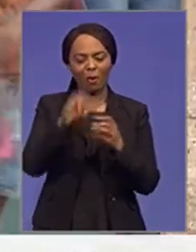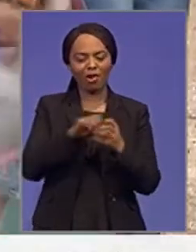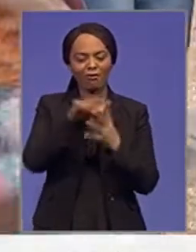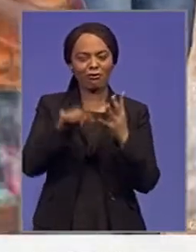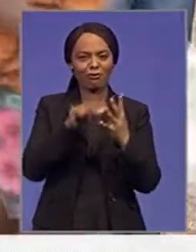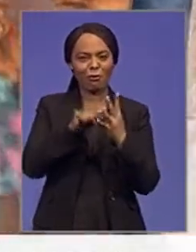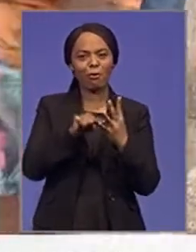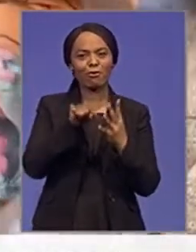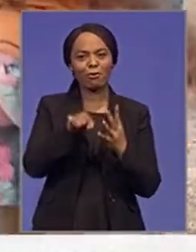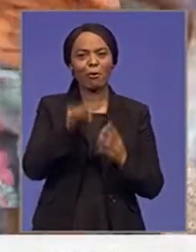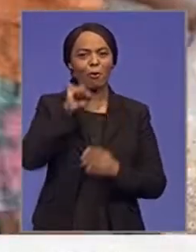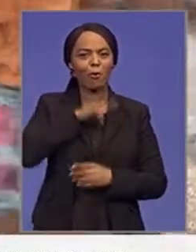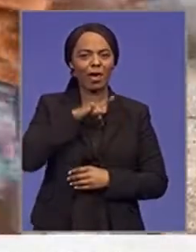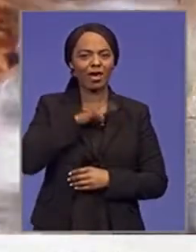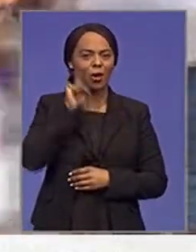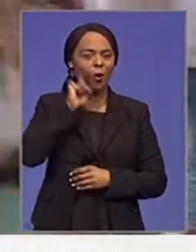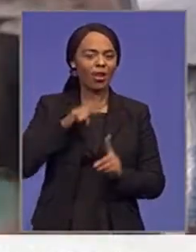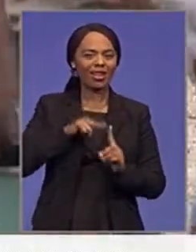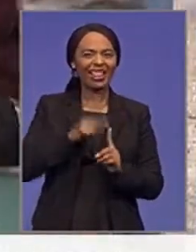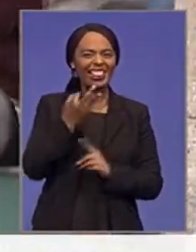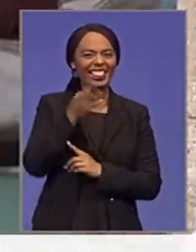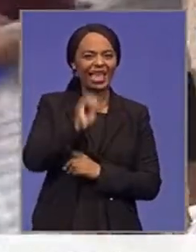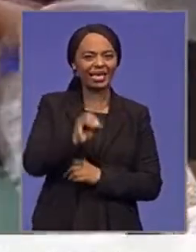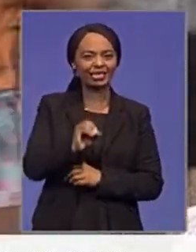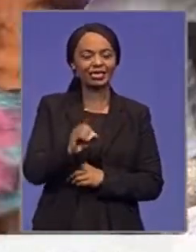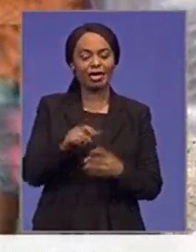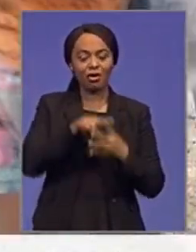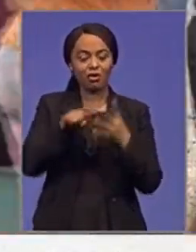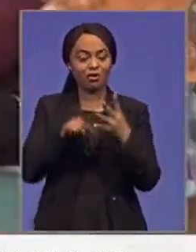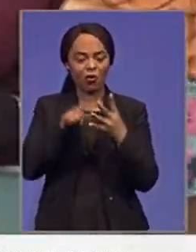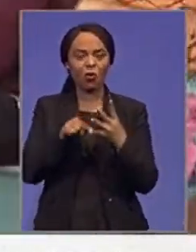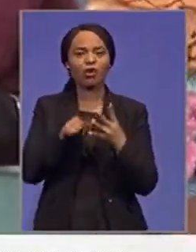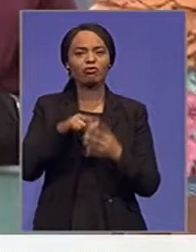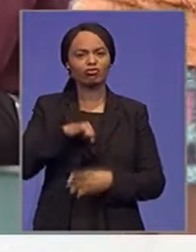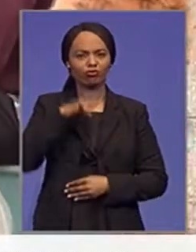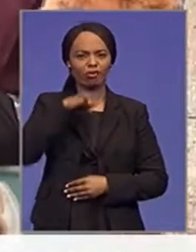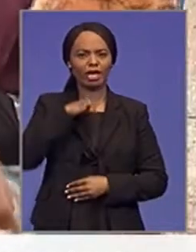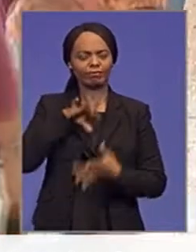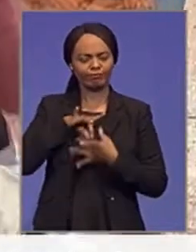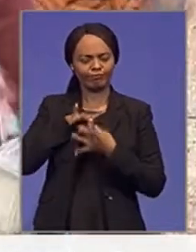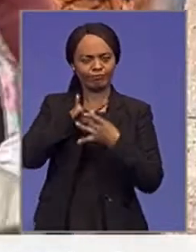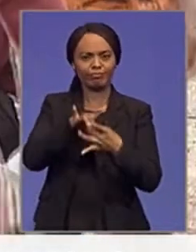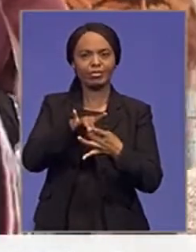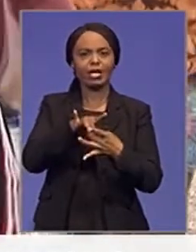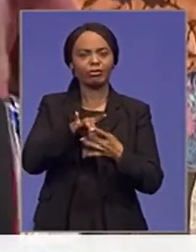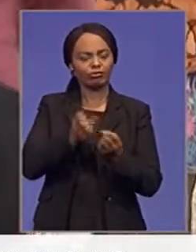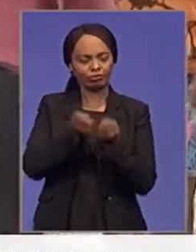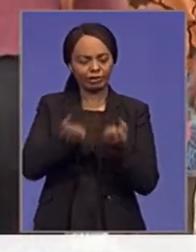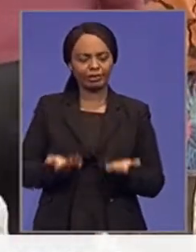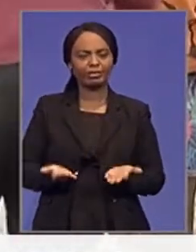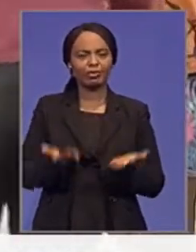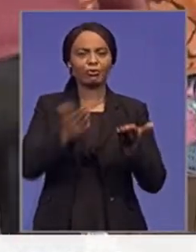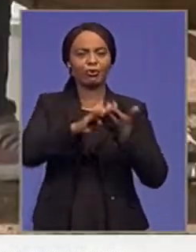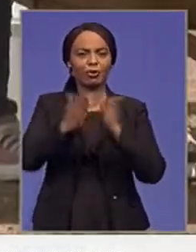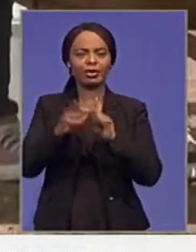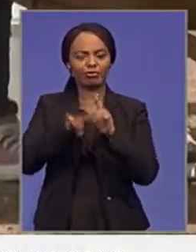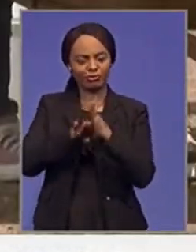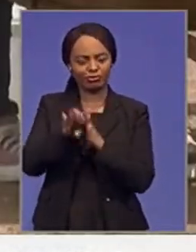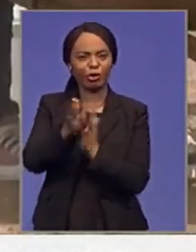mebasepaleng ka mengwaga e 30. Ba le ba bane ba ikanne go shumela setšhaba kudu mererong ya ikonomi le tlhabollo ya ditirelo